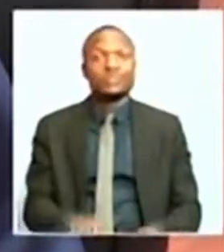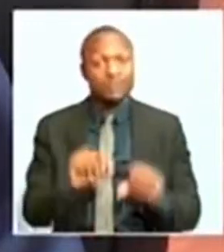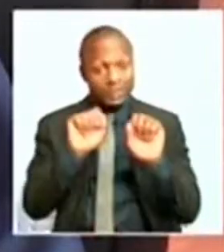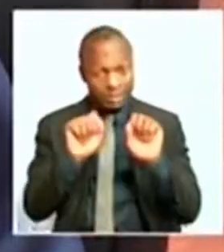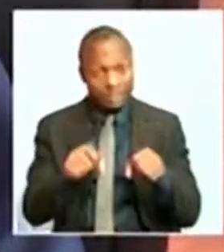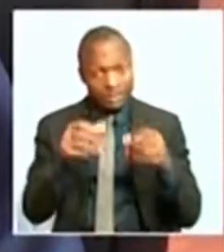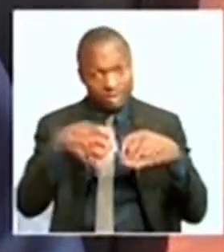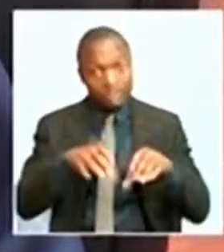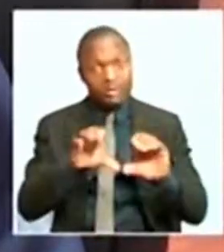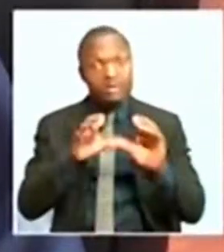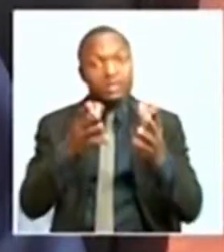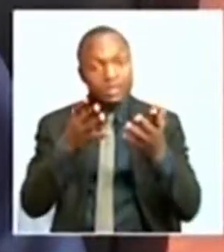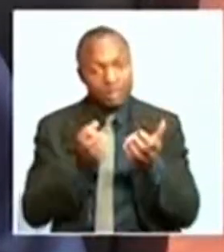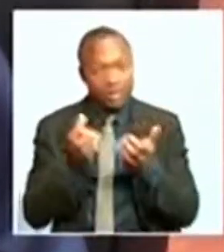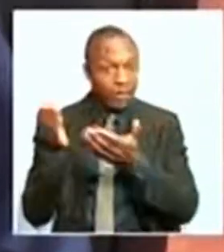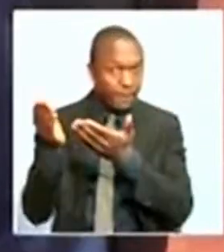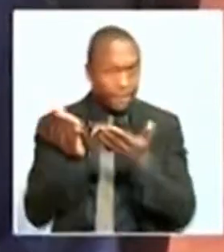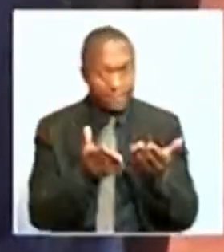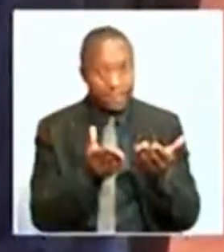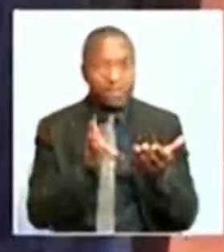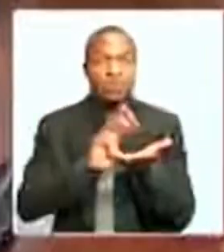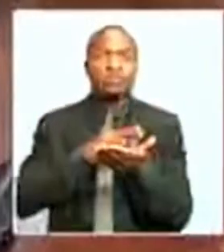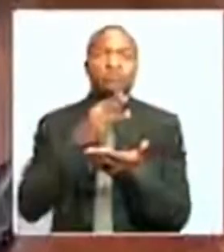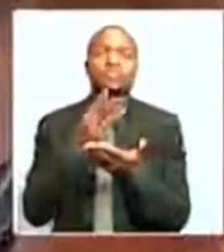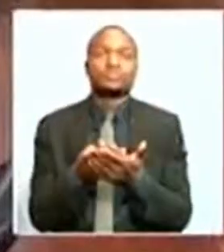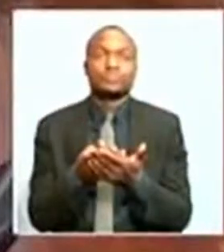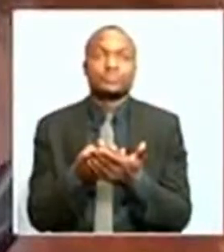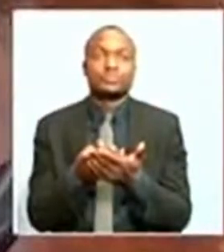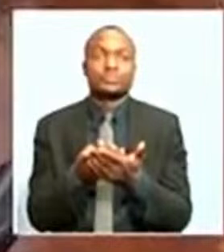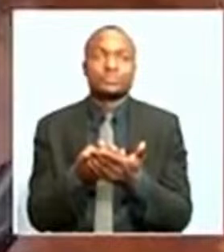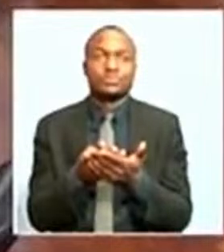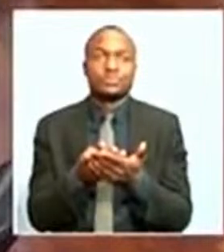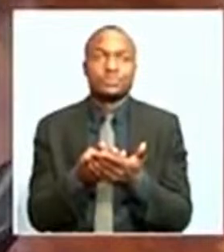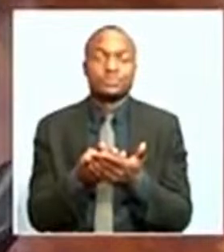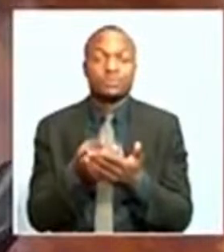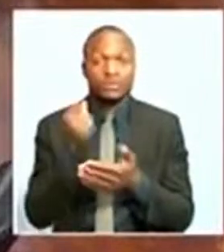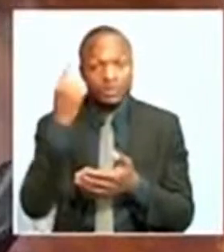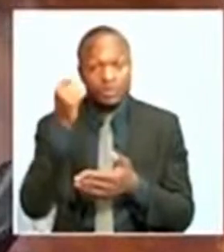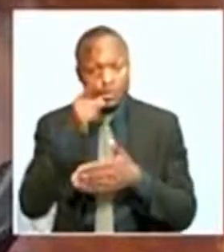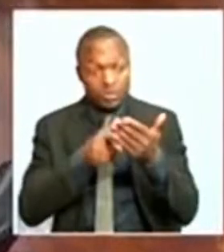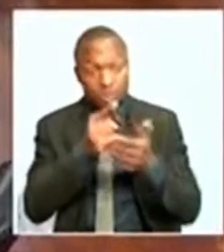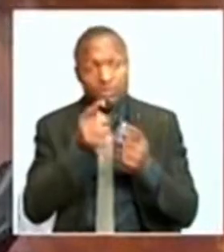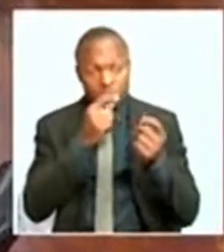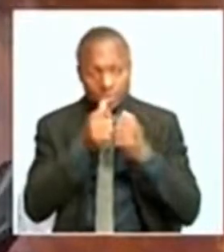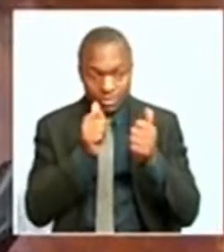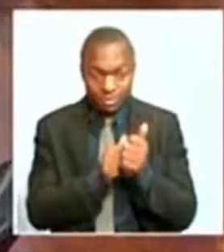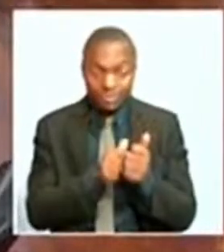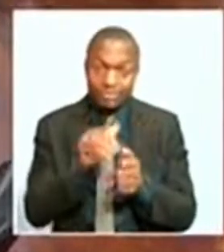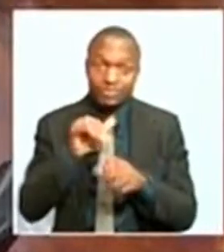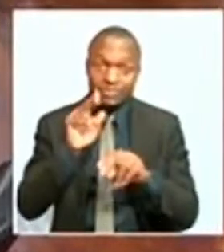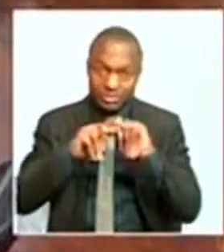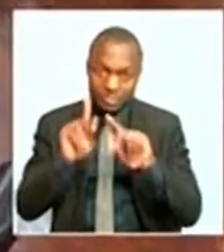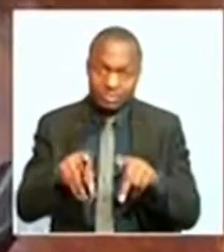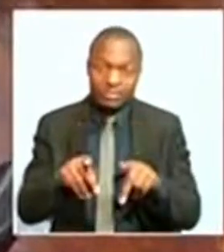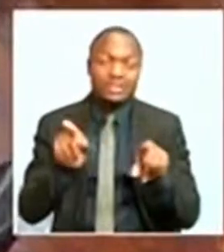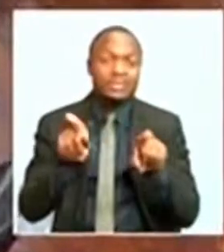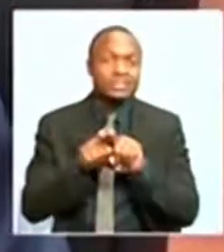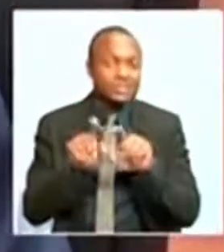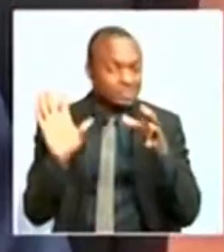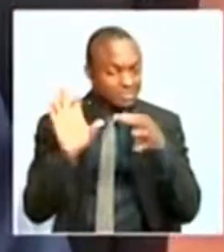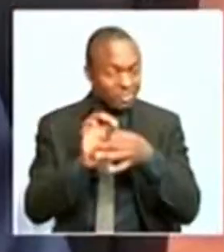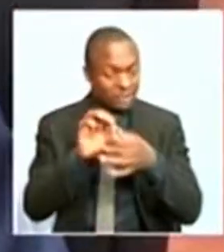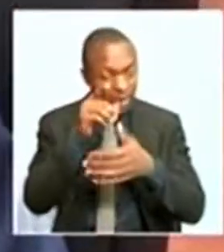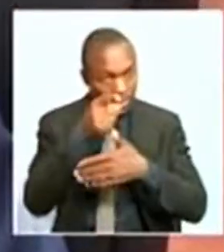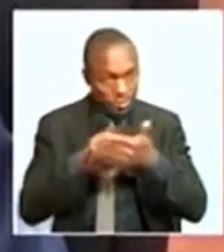can go ahead. I wanted just to bring our witness to speed with what you are talking about, Honorable. Yes, Chair. It's just in connection with